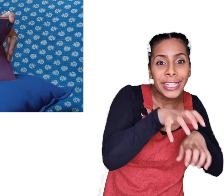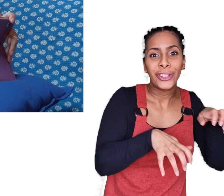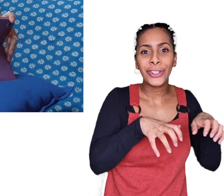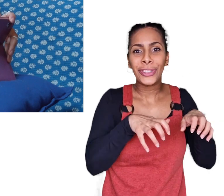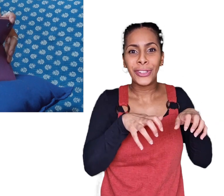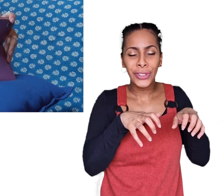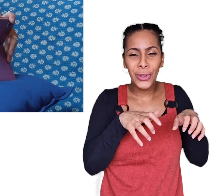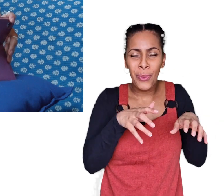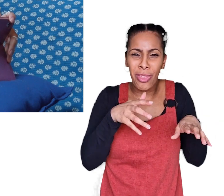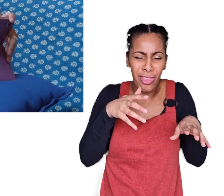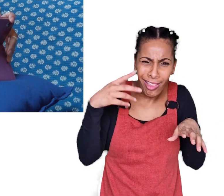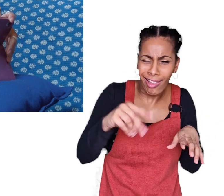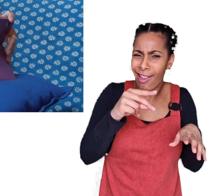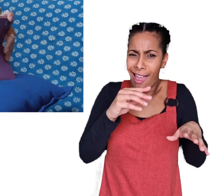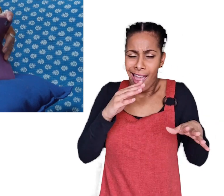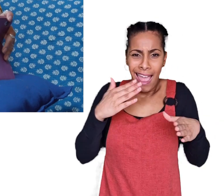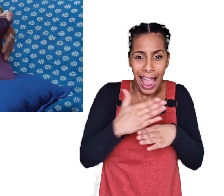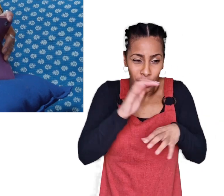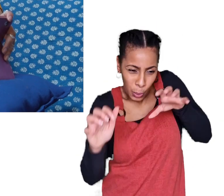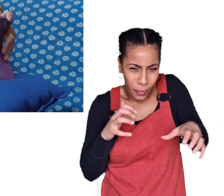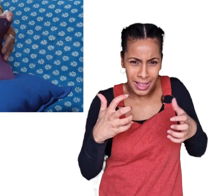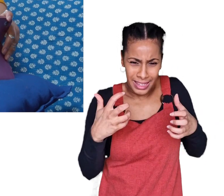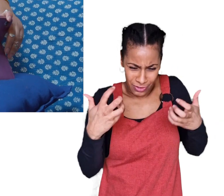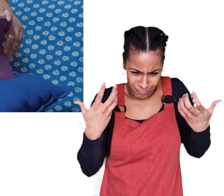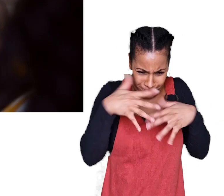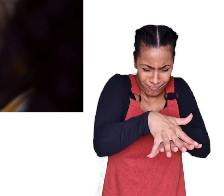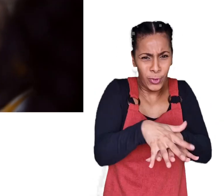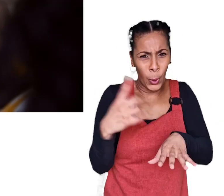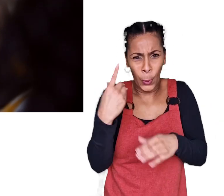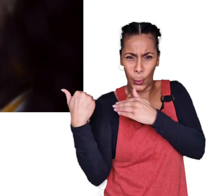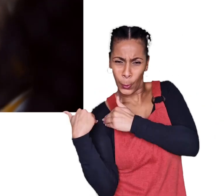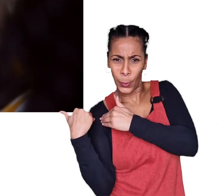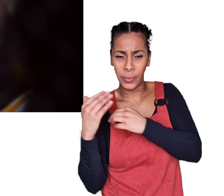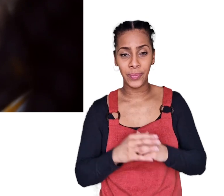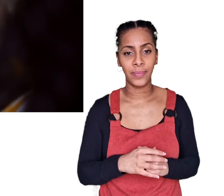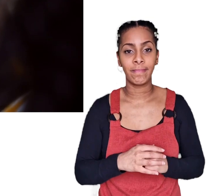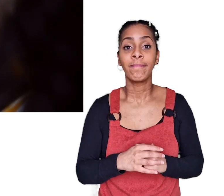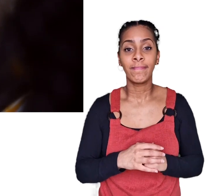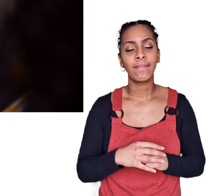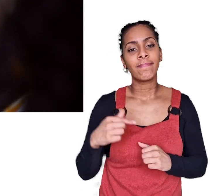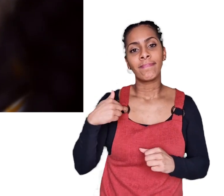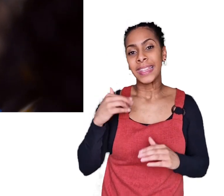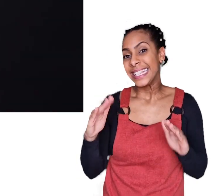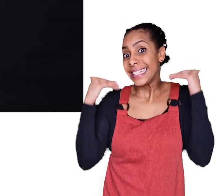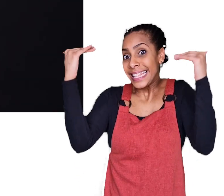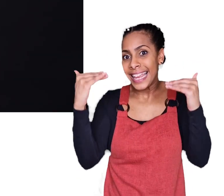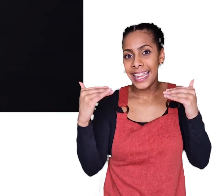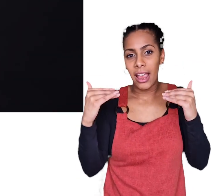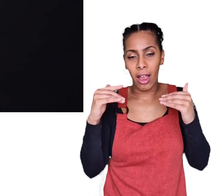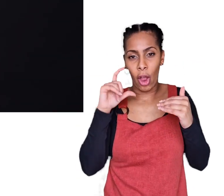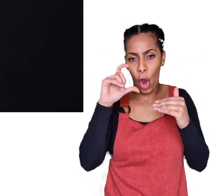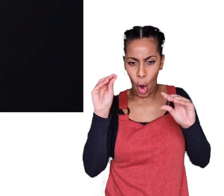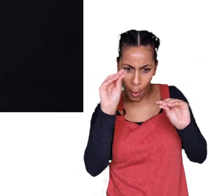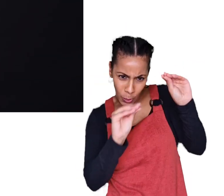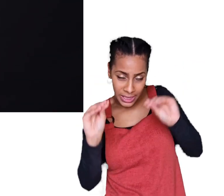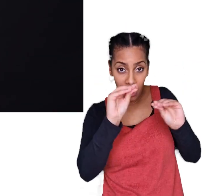the really sick action moves, because that sounds lit. As a senior compositor, you will be the last person to have your hands on the